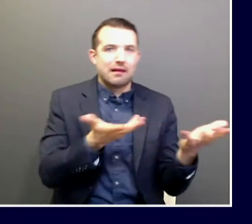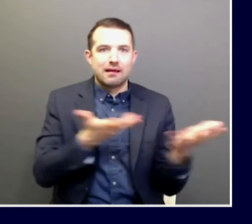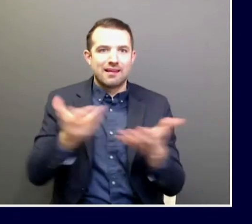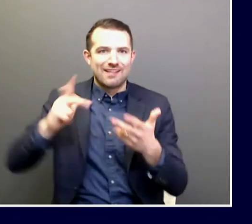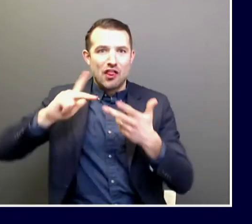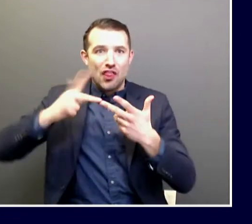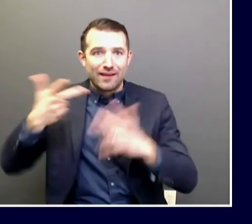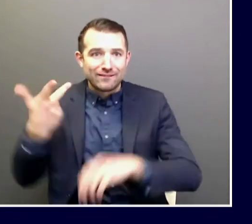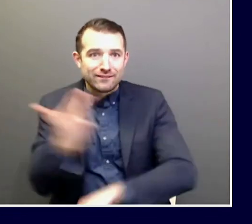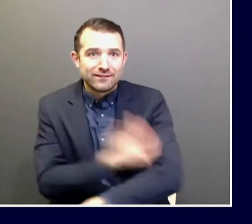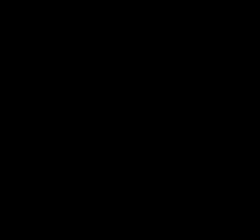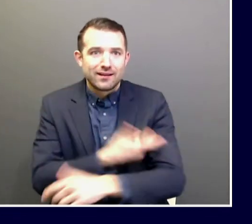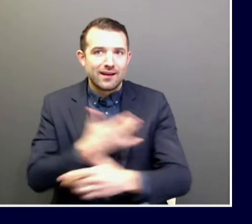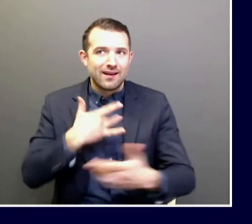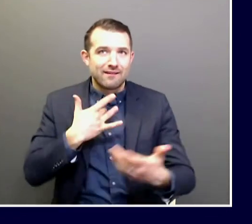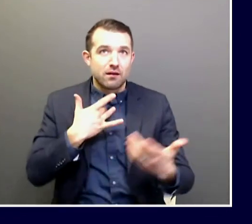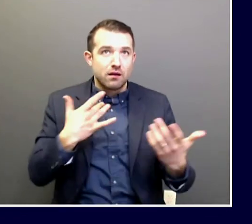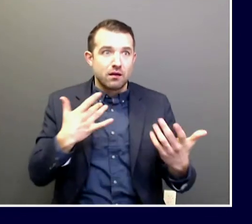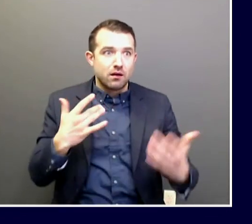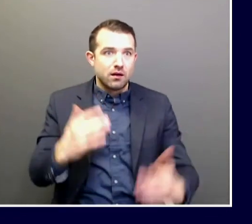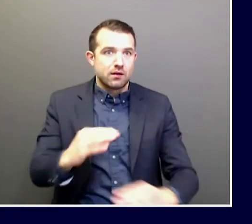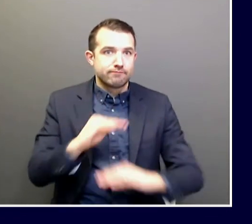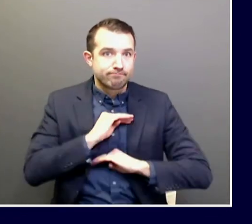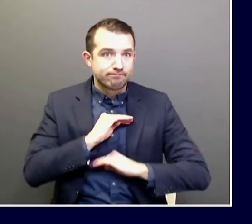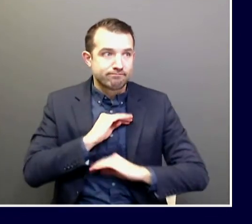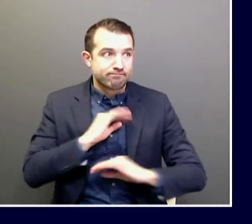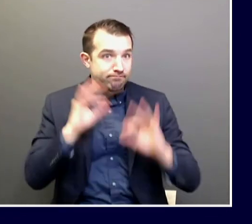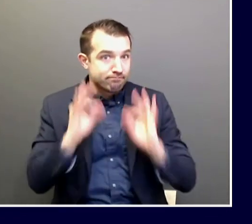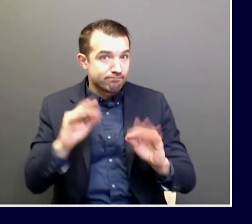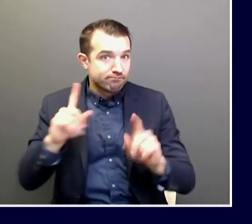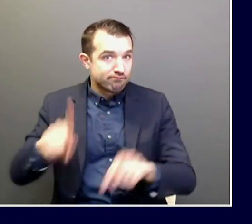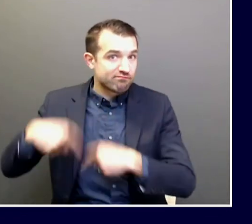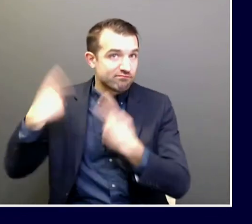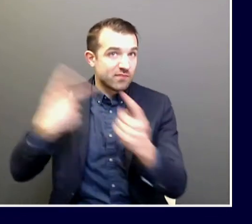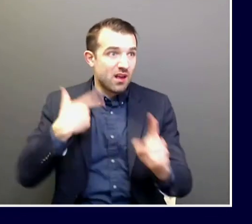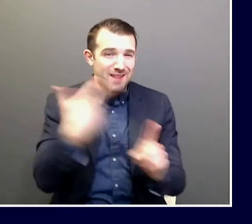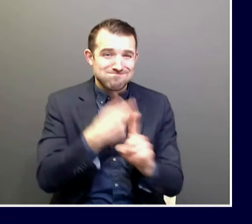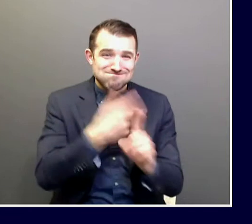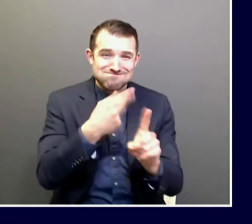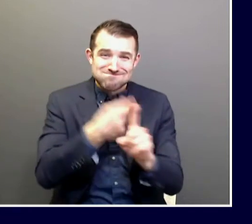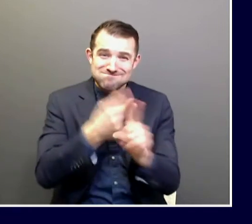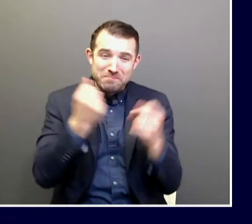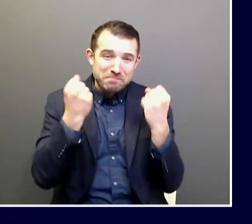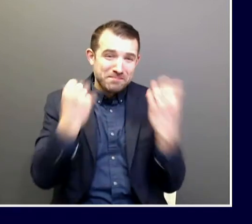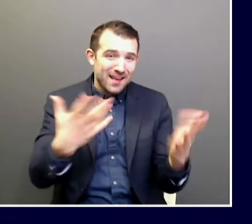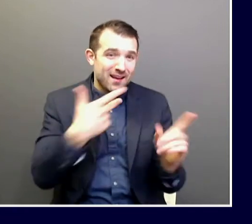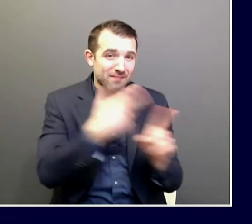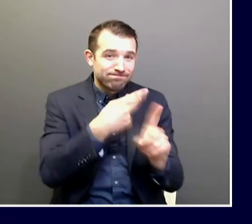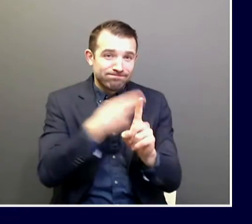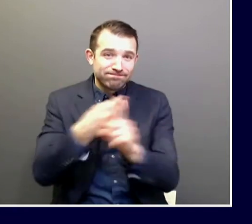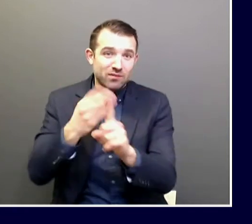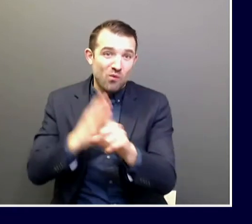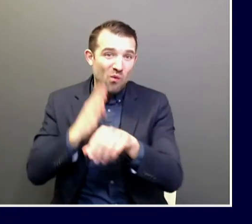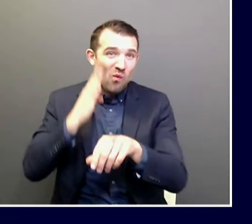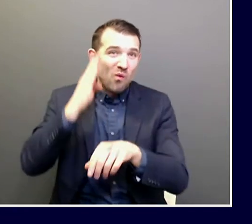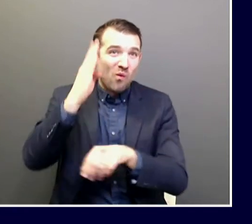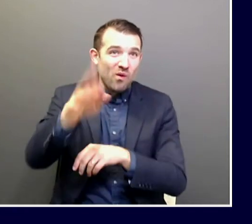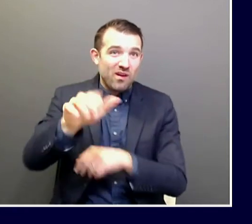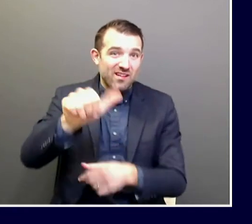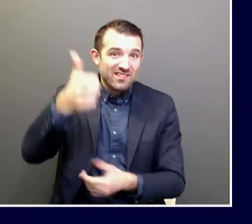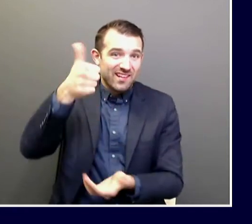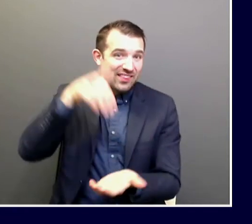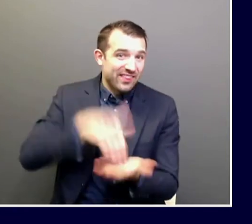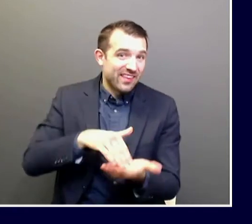met that mission. The team to date has vaccinated more than 10,700 people